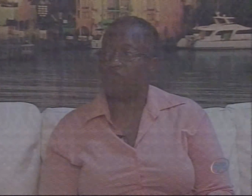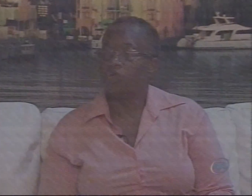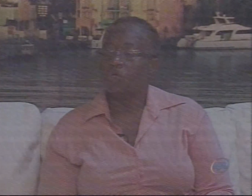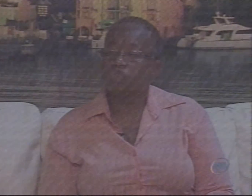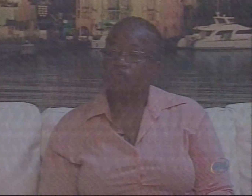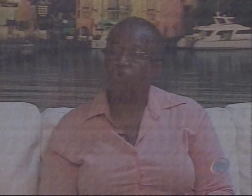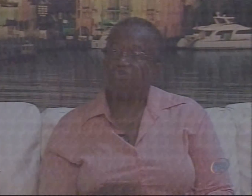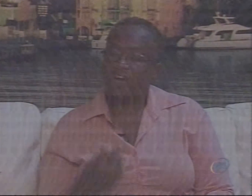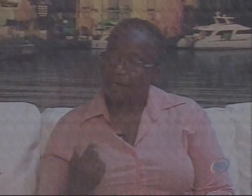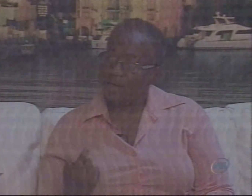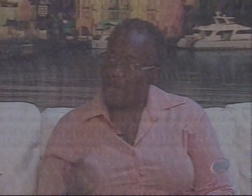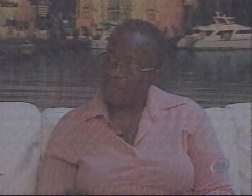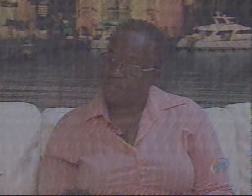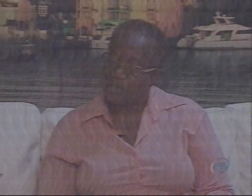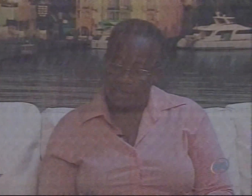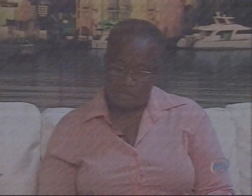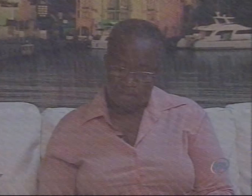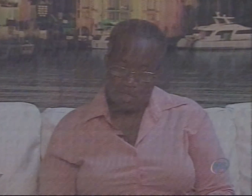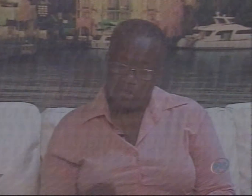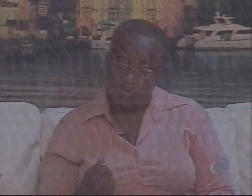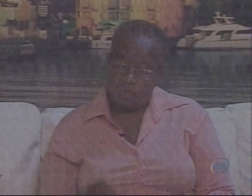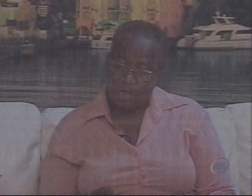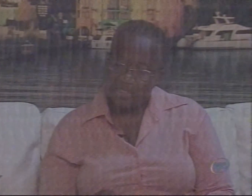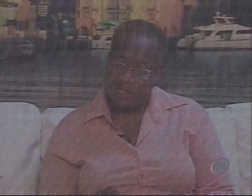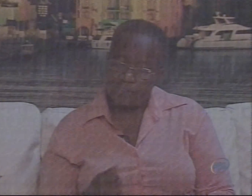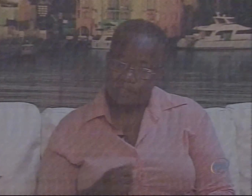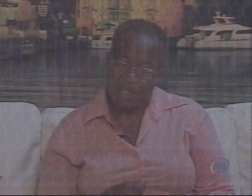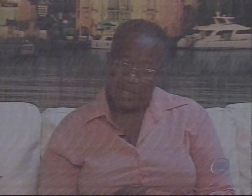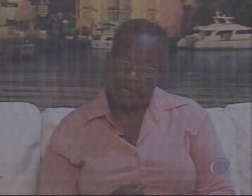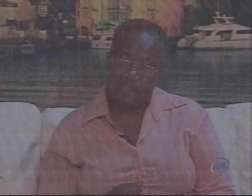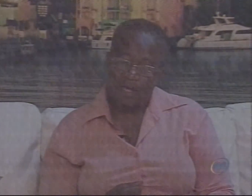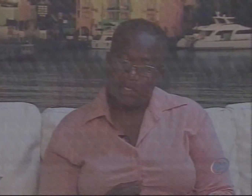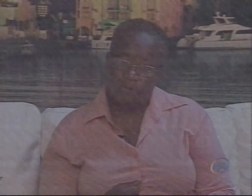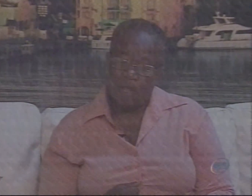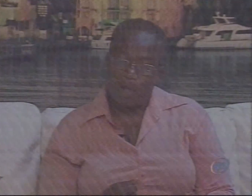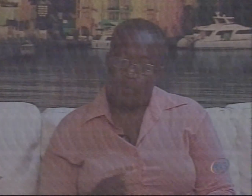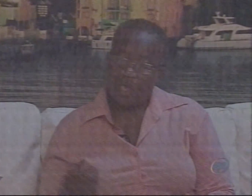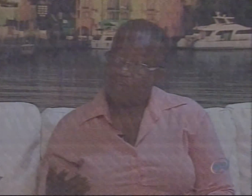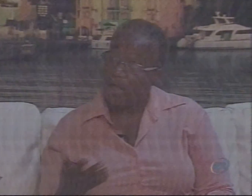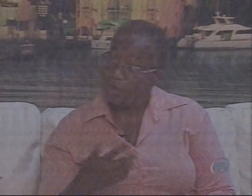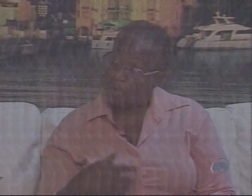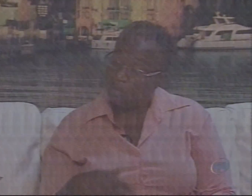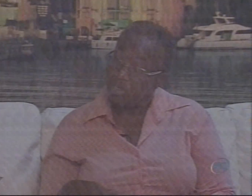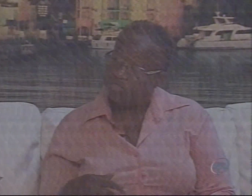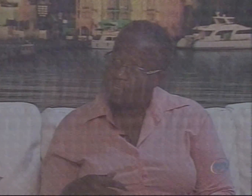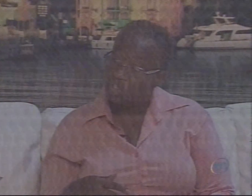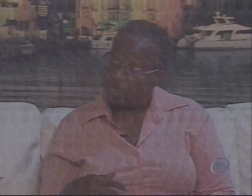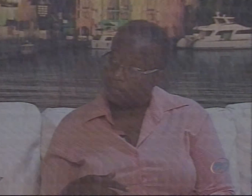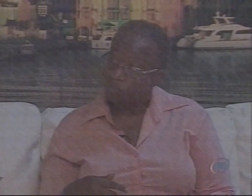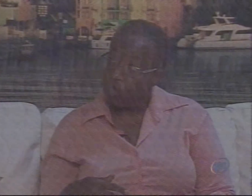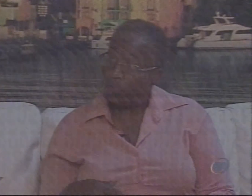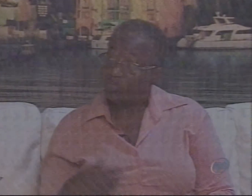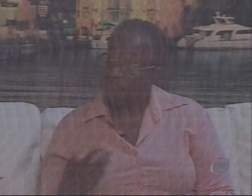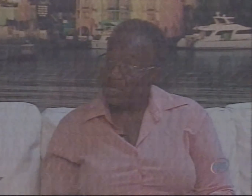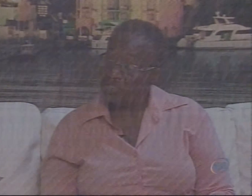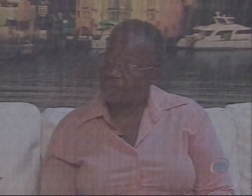effective. So recognizing this, the OAS has decided that we have a lot of people in the region